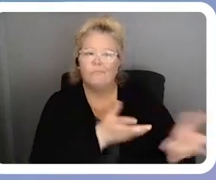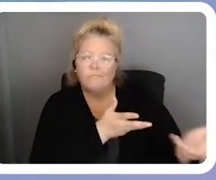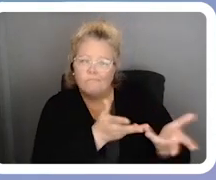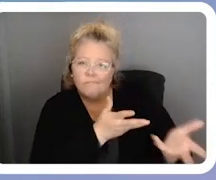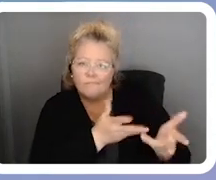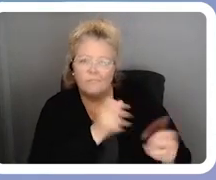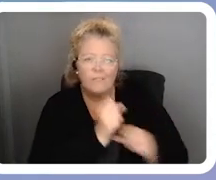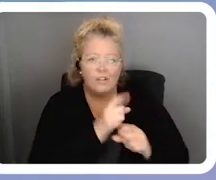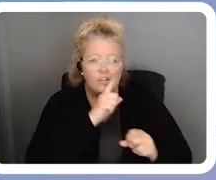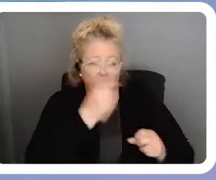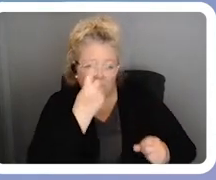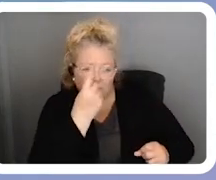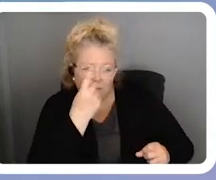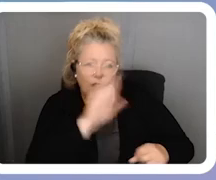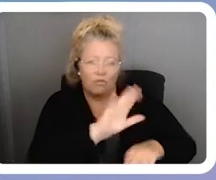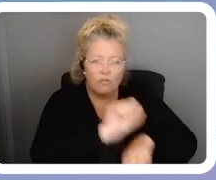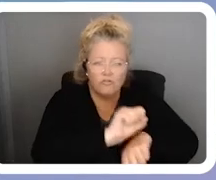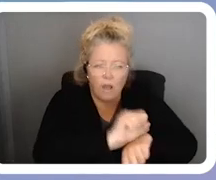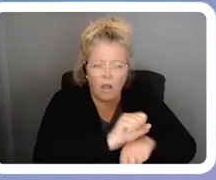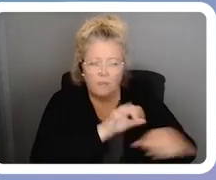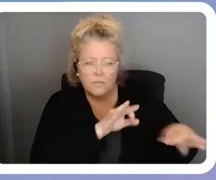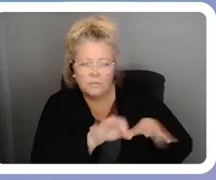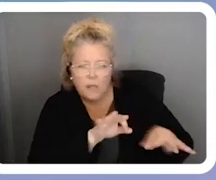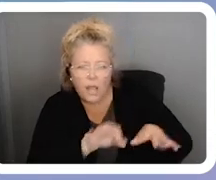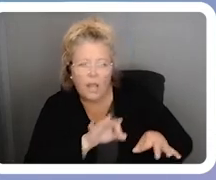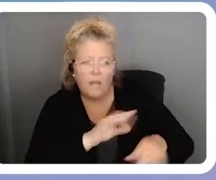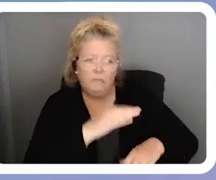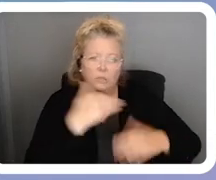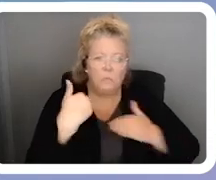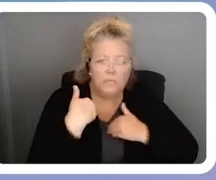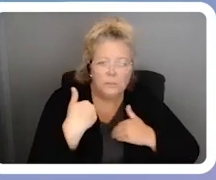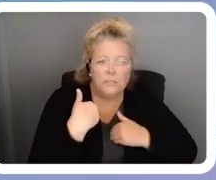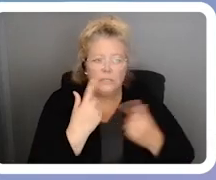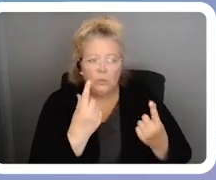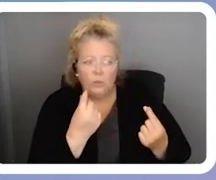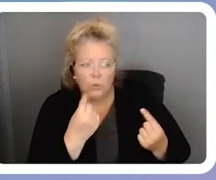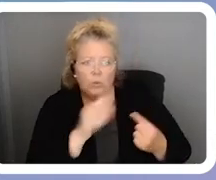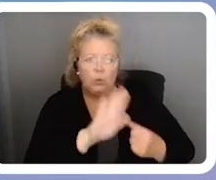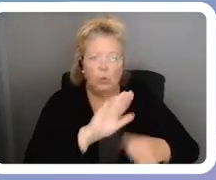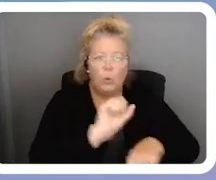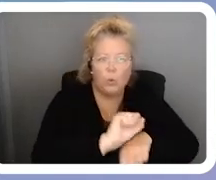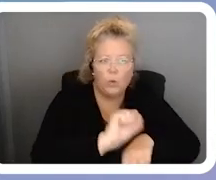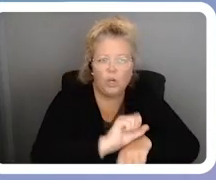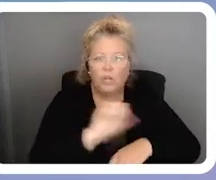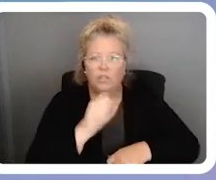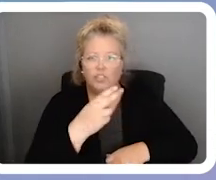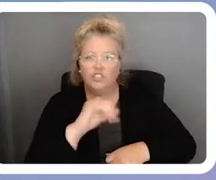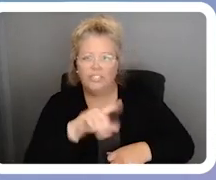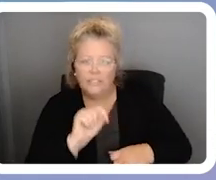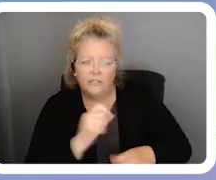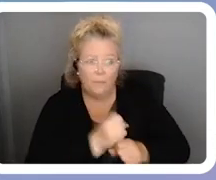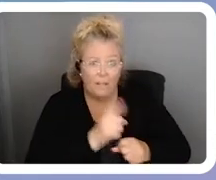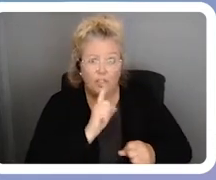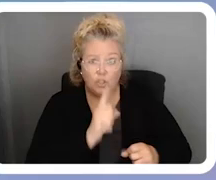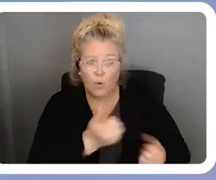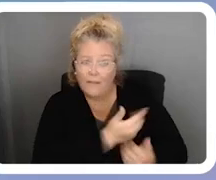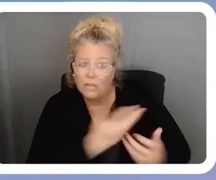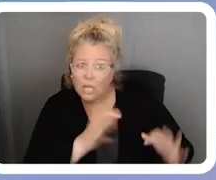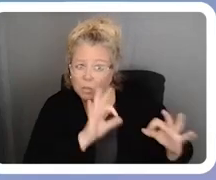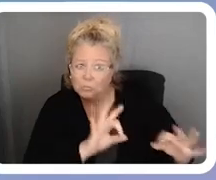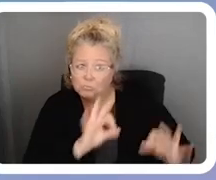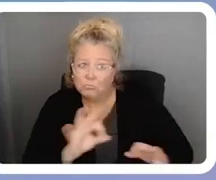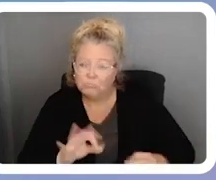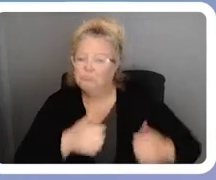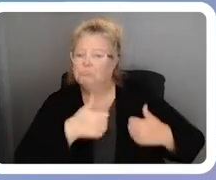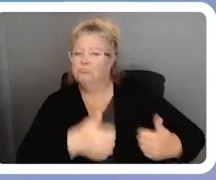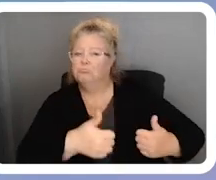they know their roles and their duties and what they need to do on their, you know, on a day for their shift, and just ensure that they're getting everything done